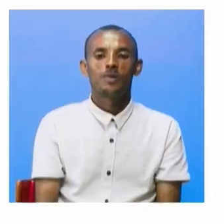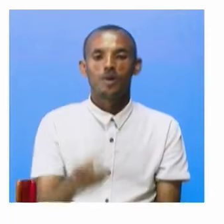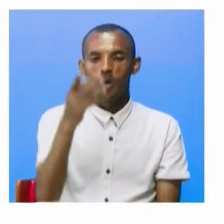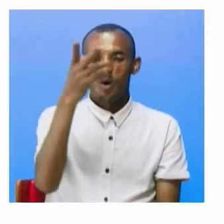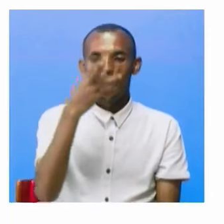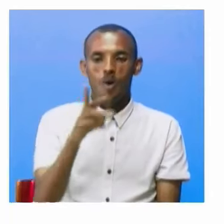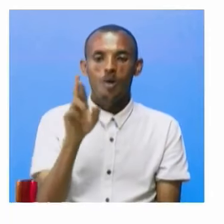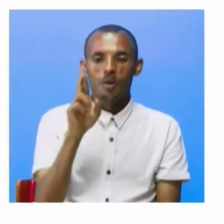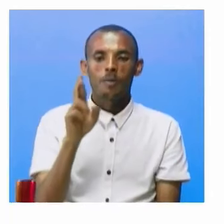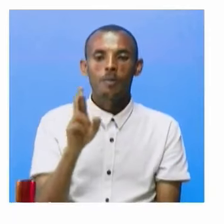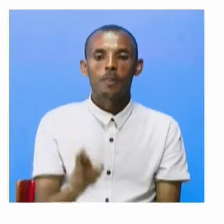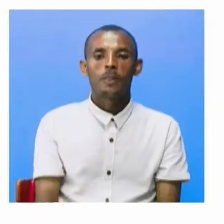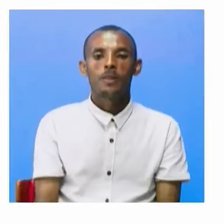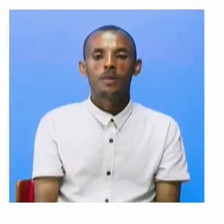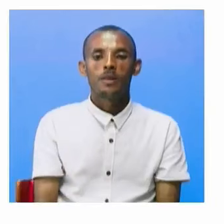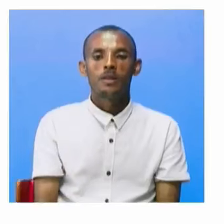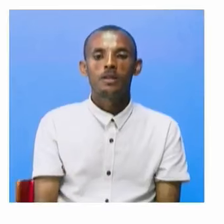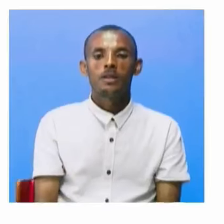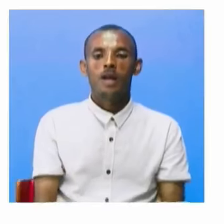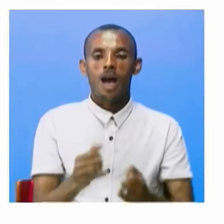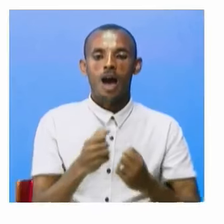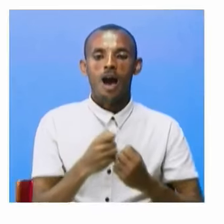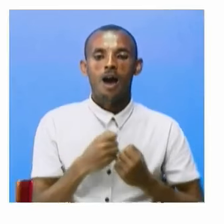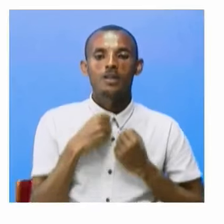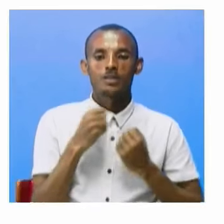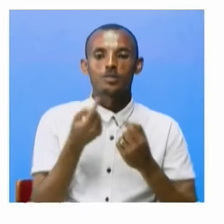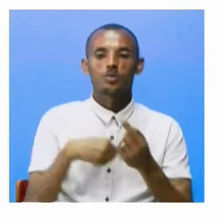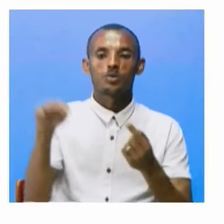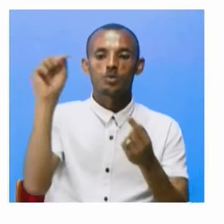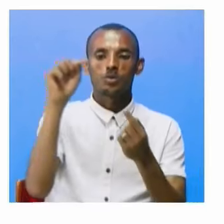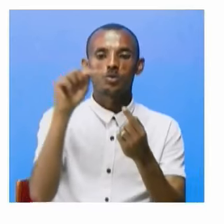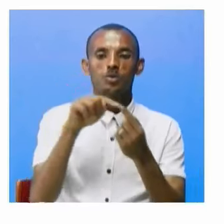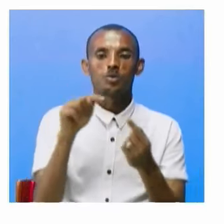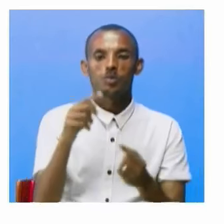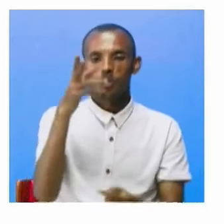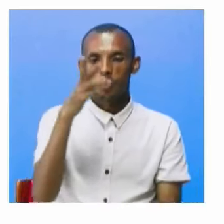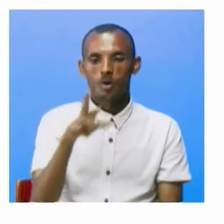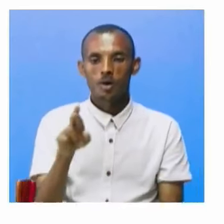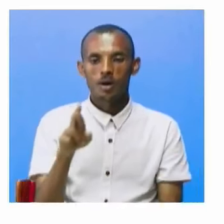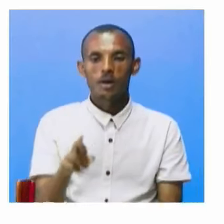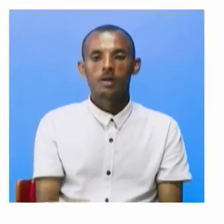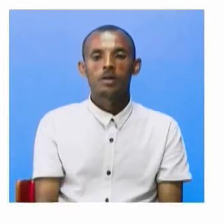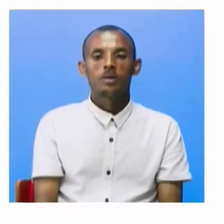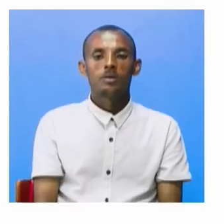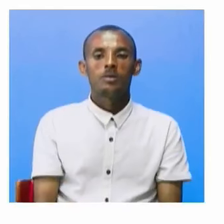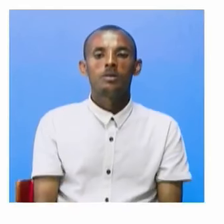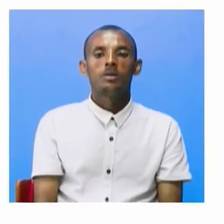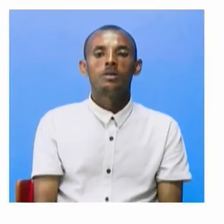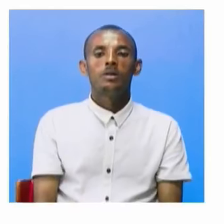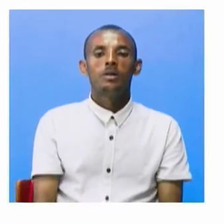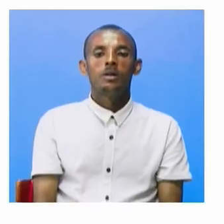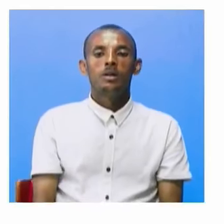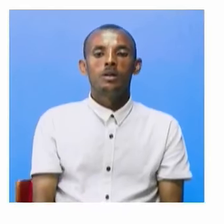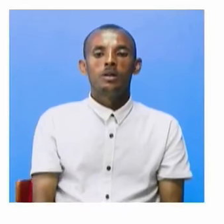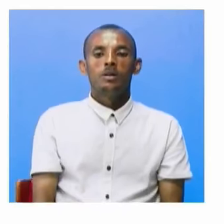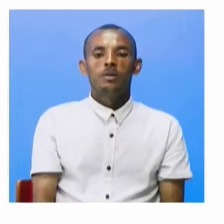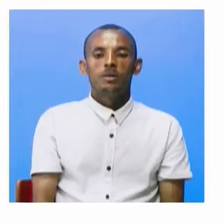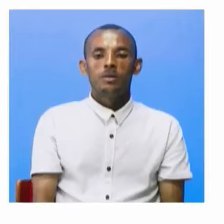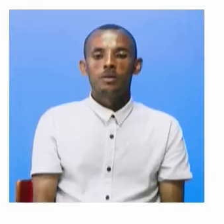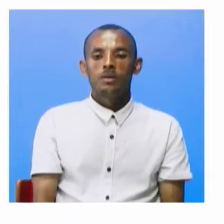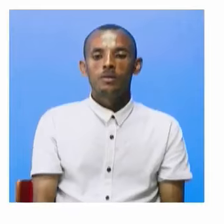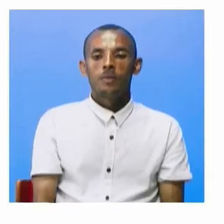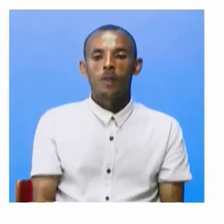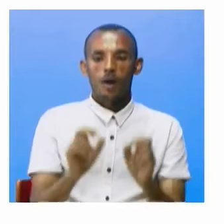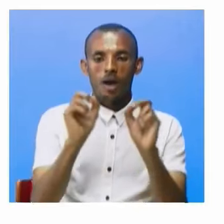or has to, yeah? Or has to,